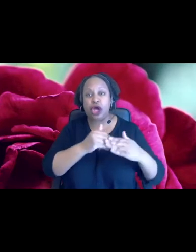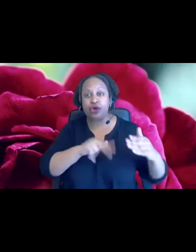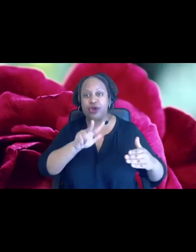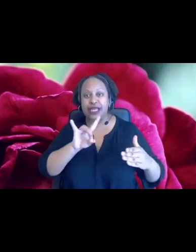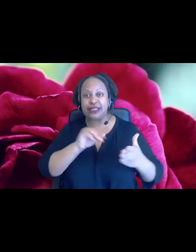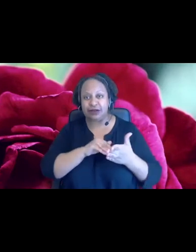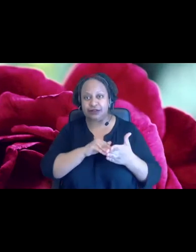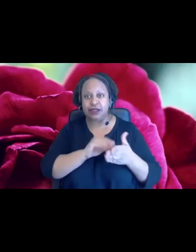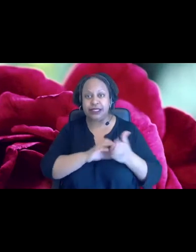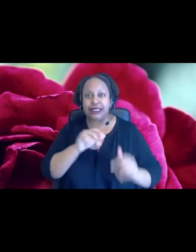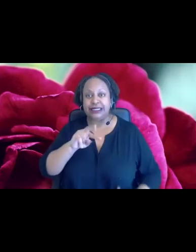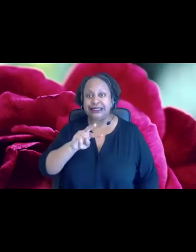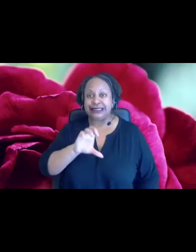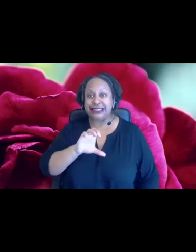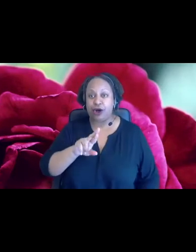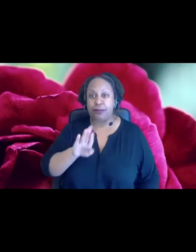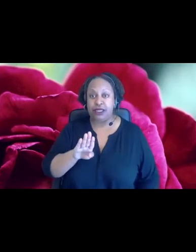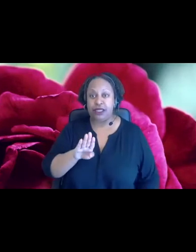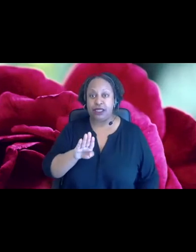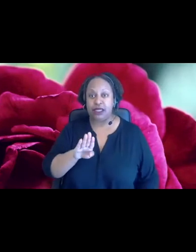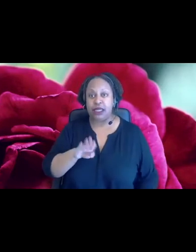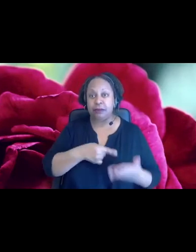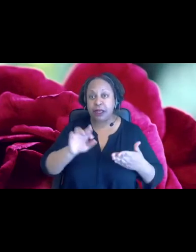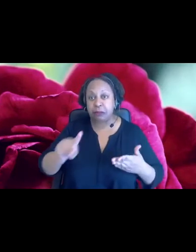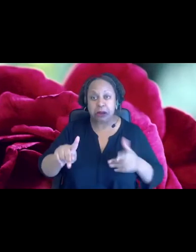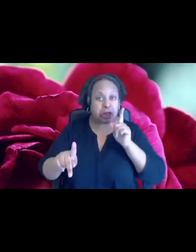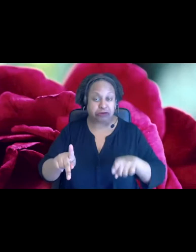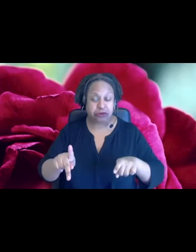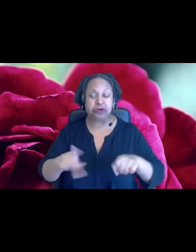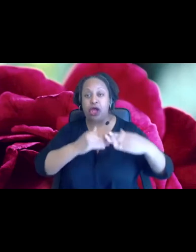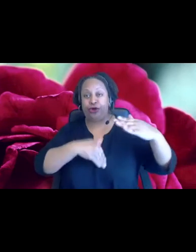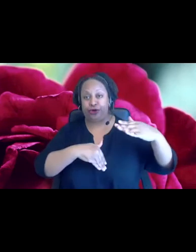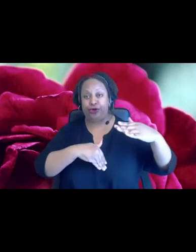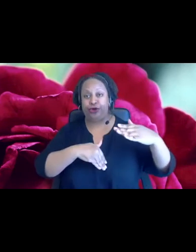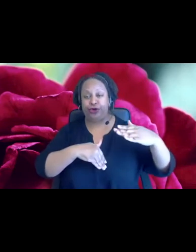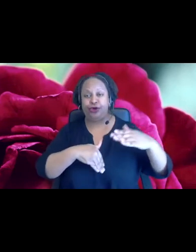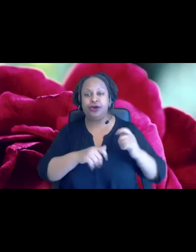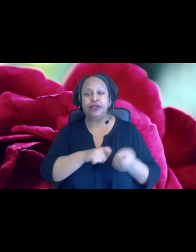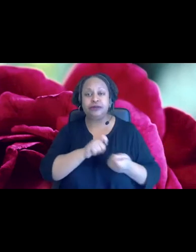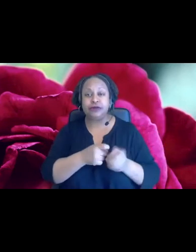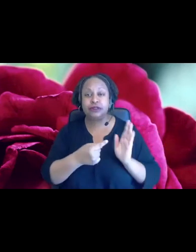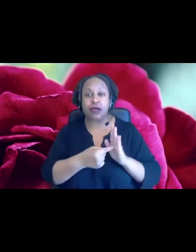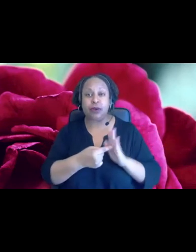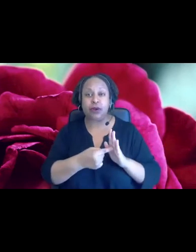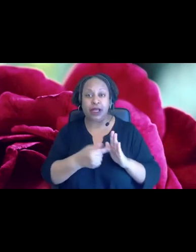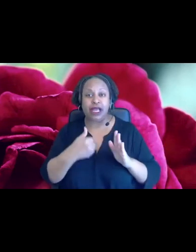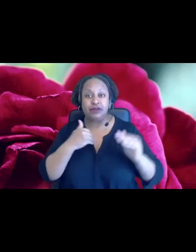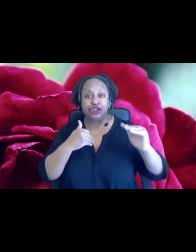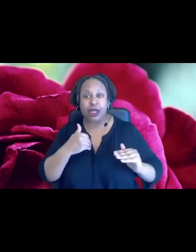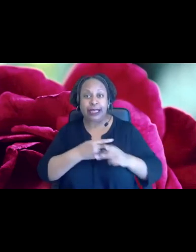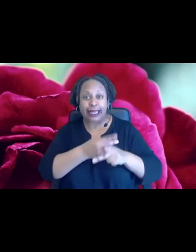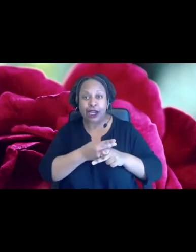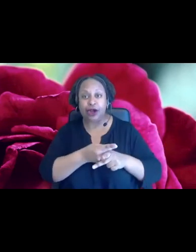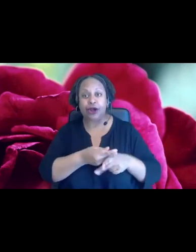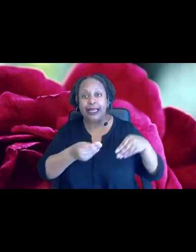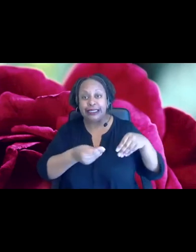this CRB is repayable. And a couple of examples of those, if you have, say, a child care expense